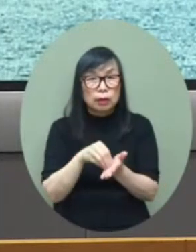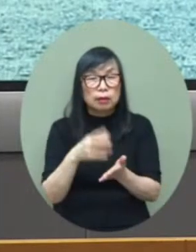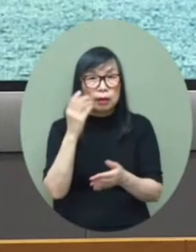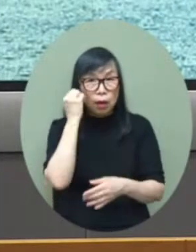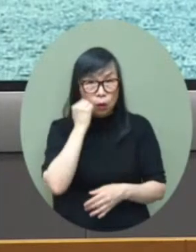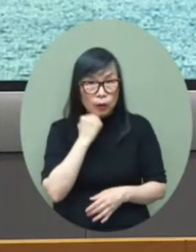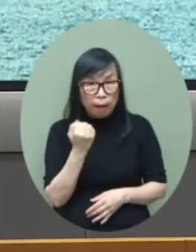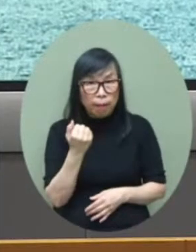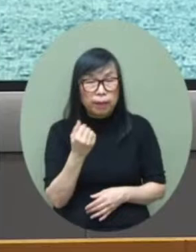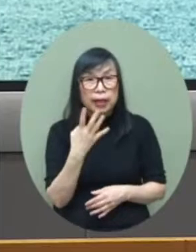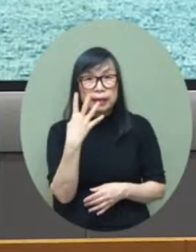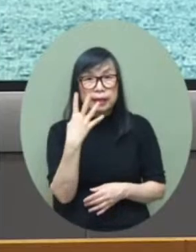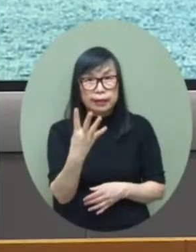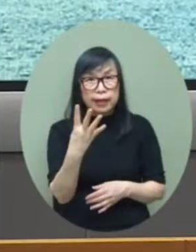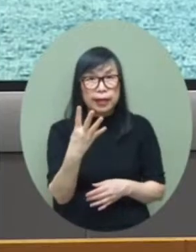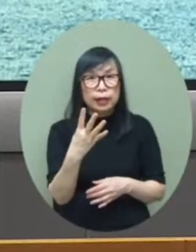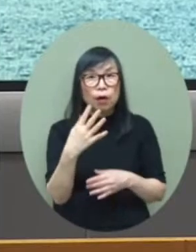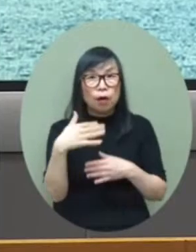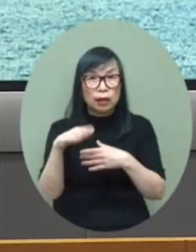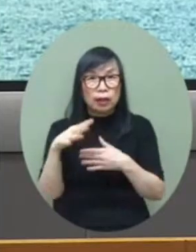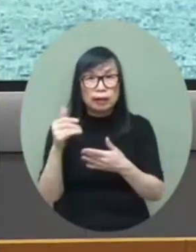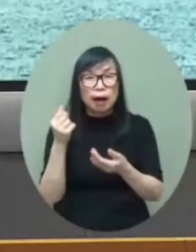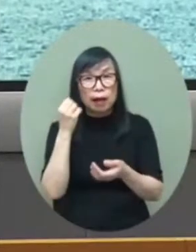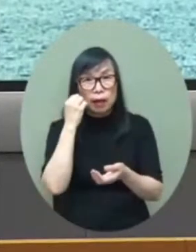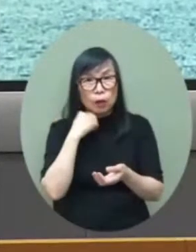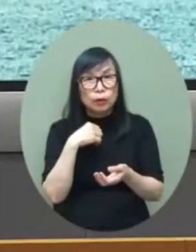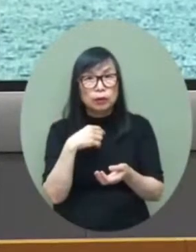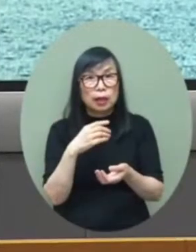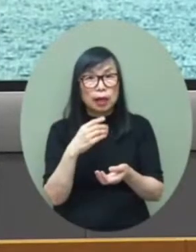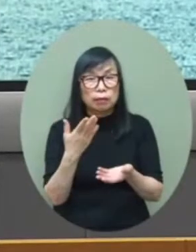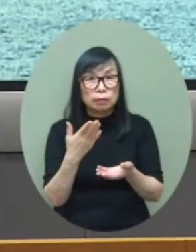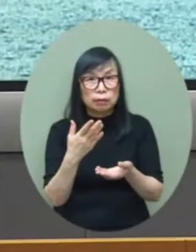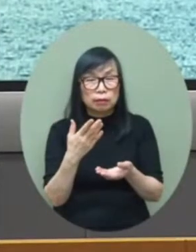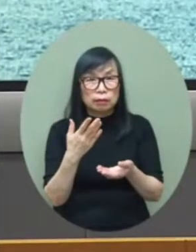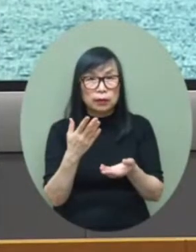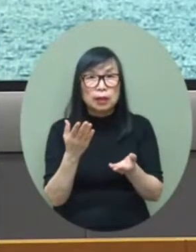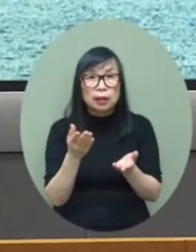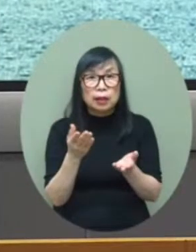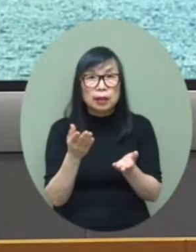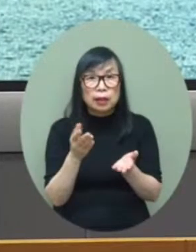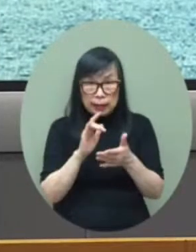Homes has got 1 resident